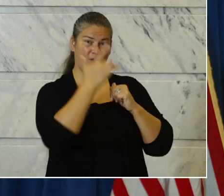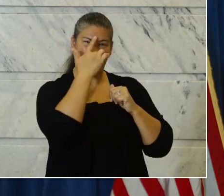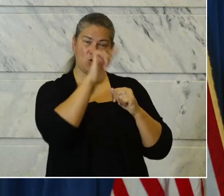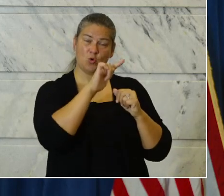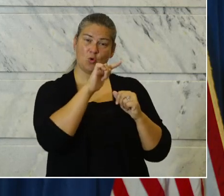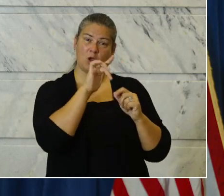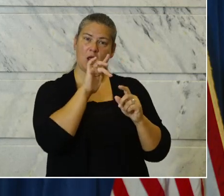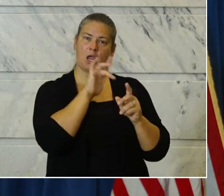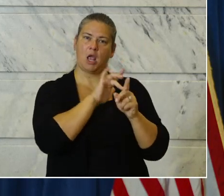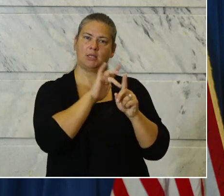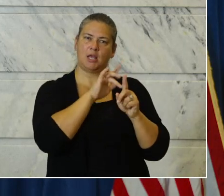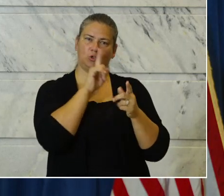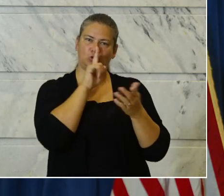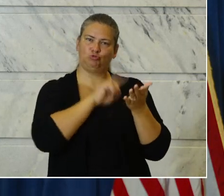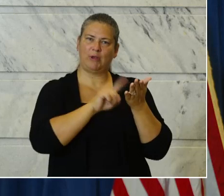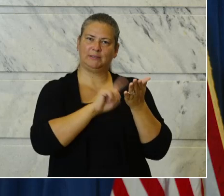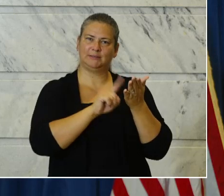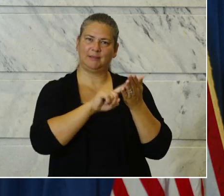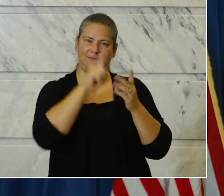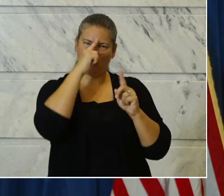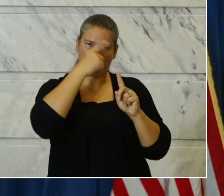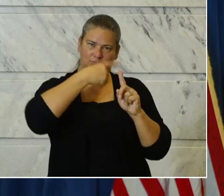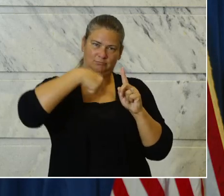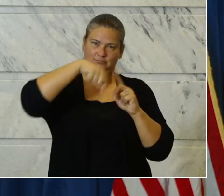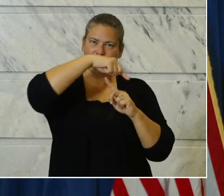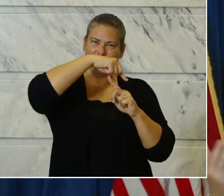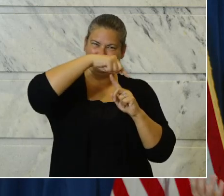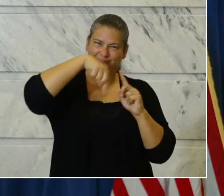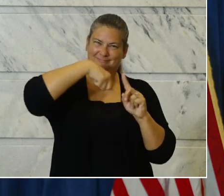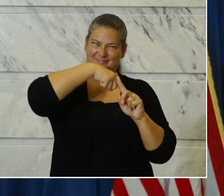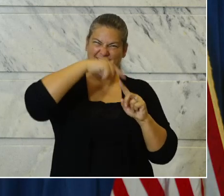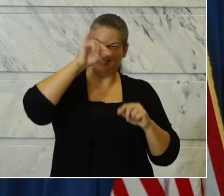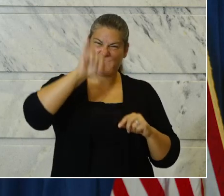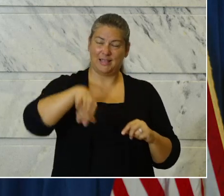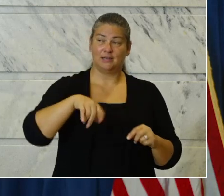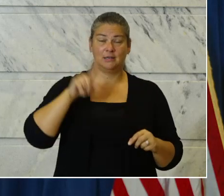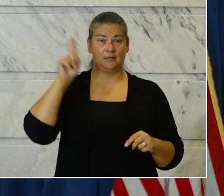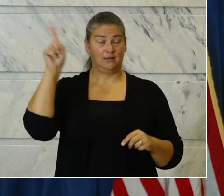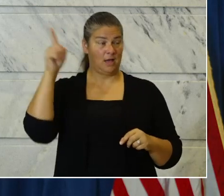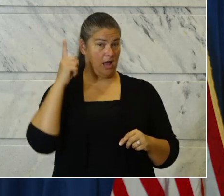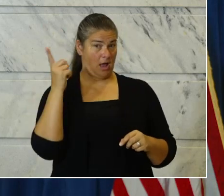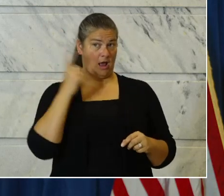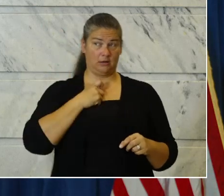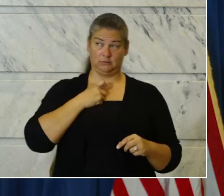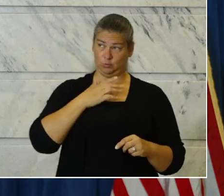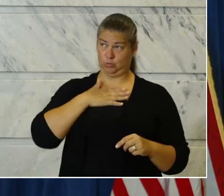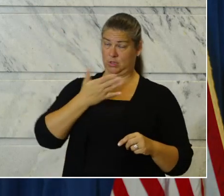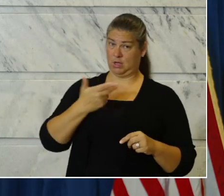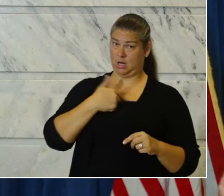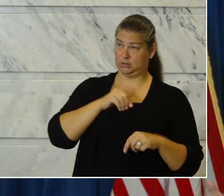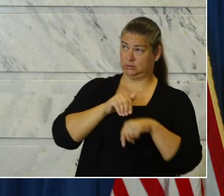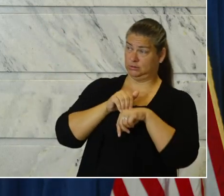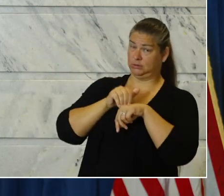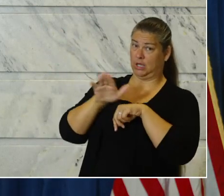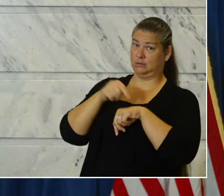the approach we've used, and has asked if we would be willing to share one of our teammates to come out to their state for a couple weeks and help them set up their